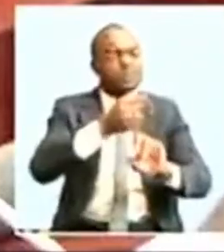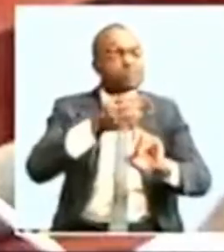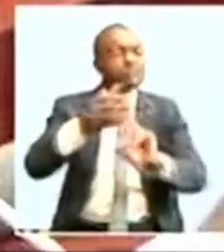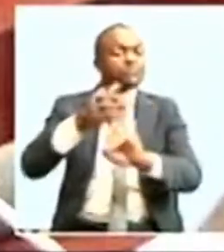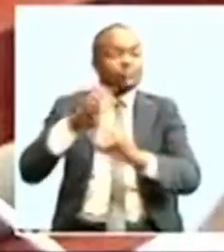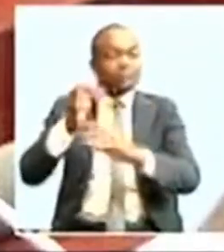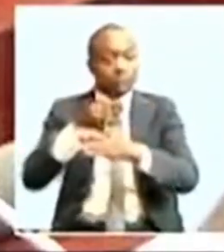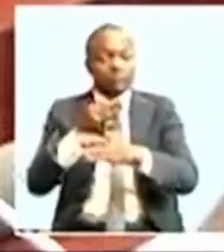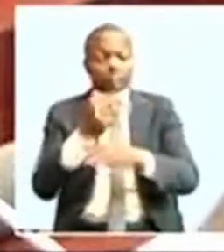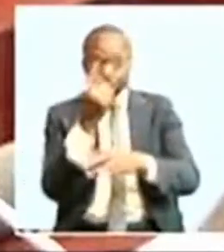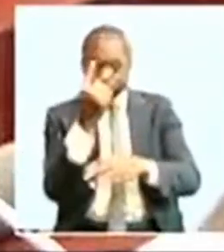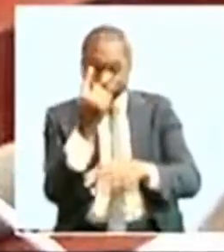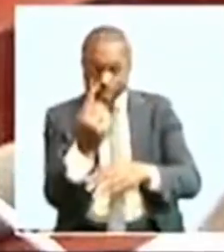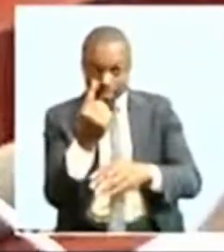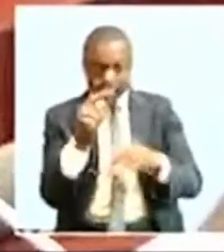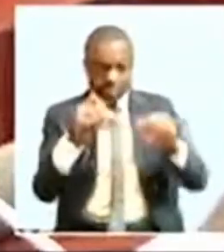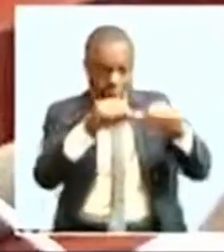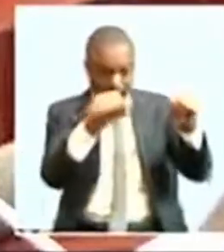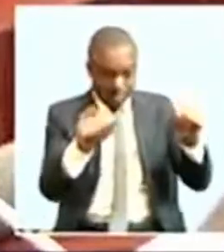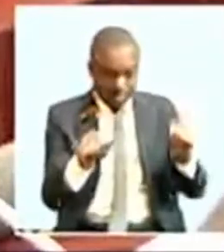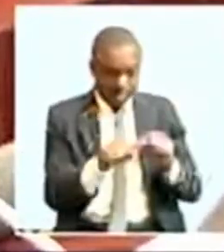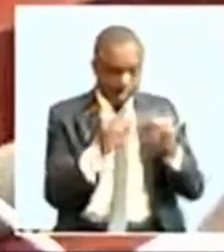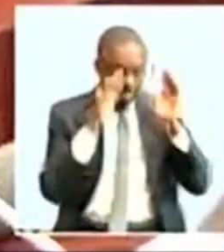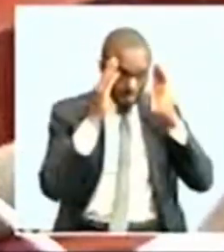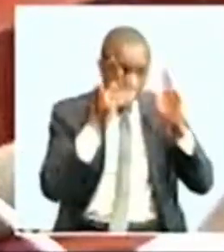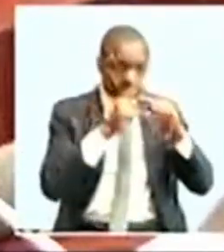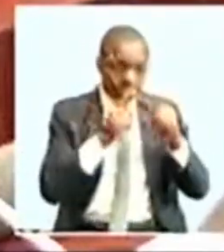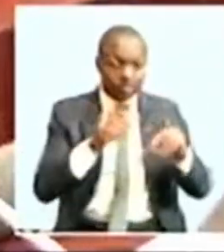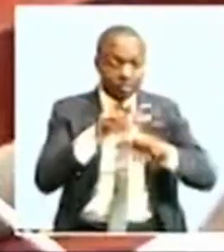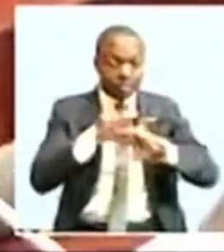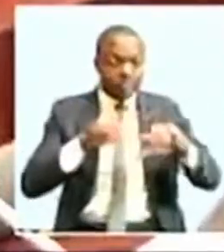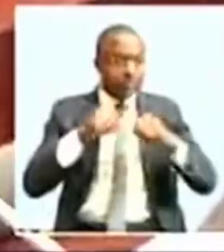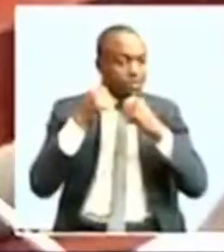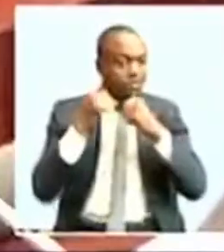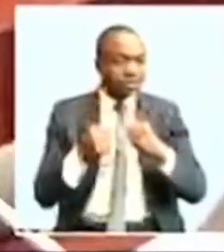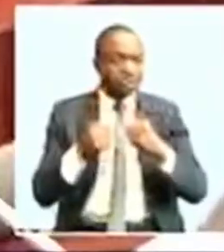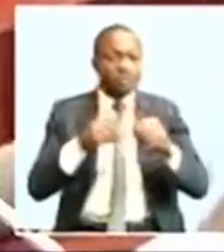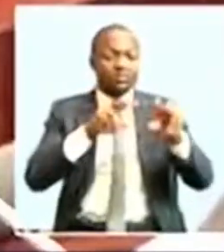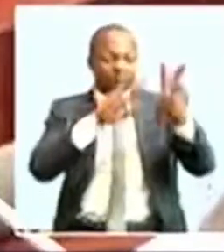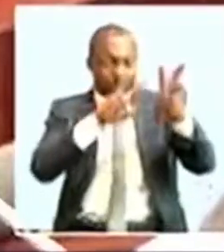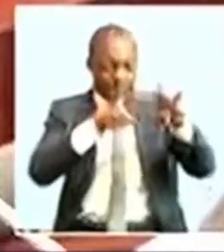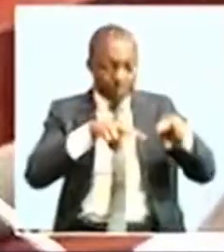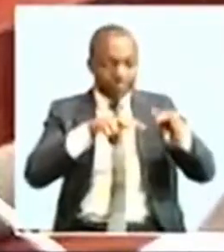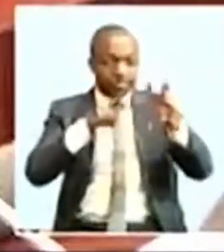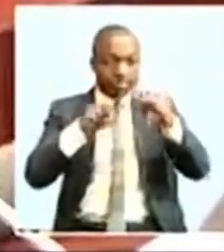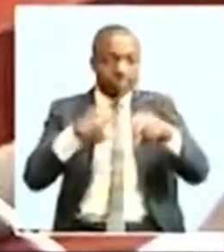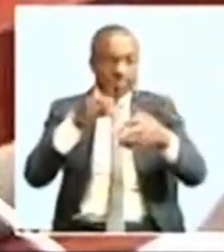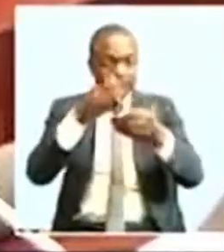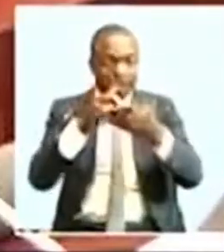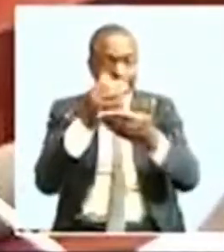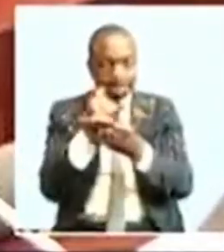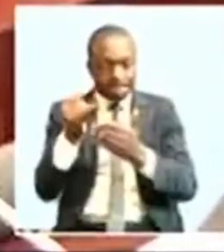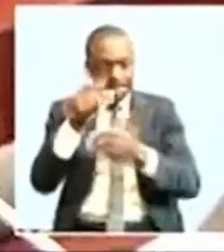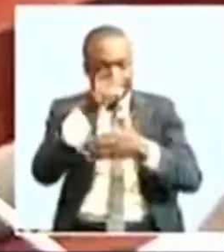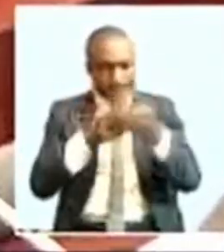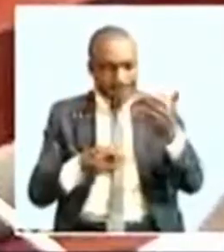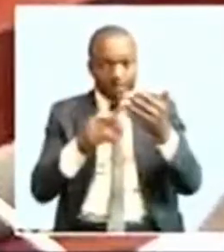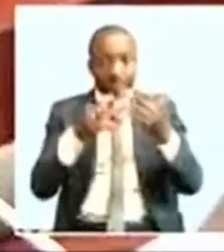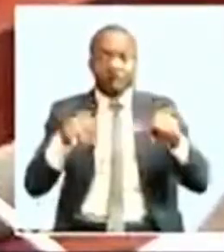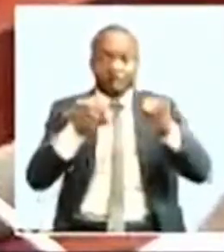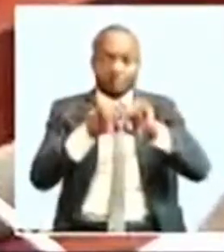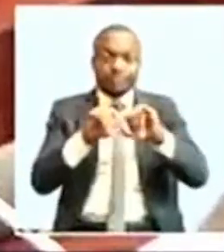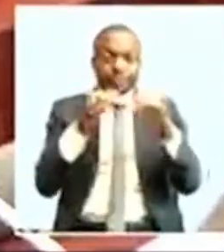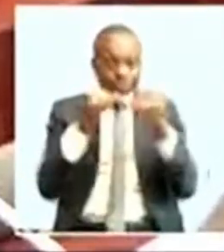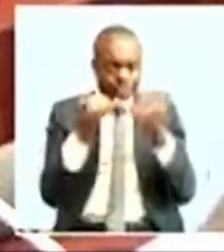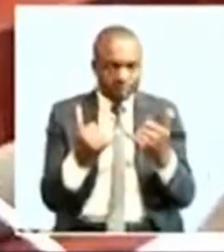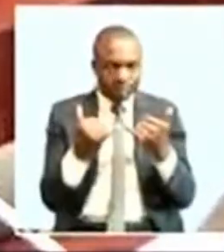one of the areas that would lead to that. But it also calls for strengthening monitoring with regards to such issues. So what will be important now is